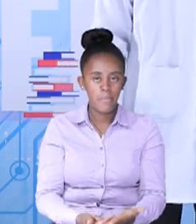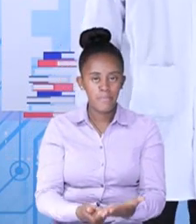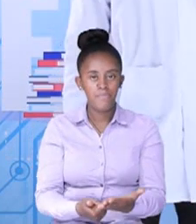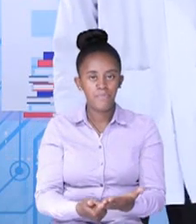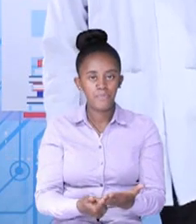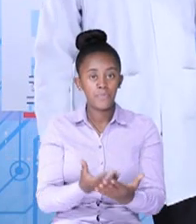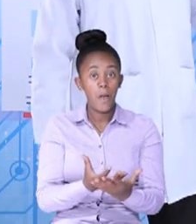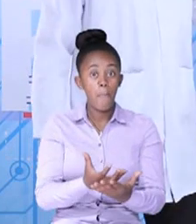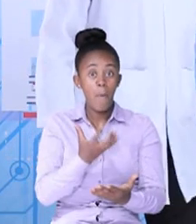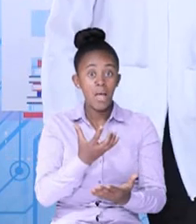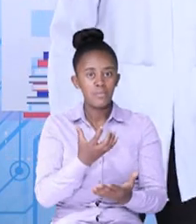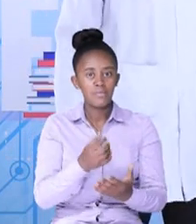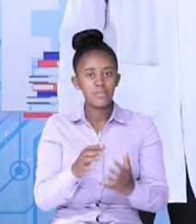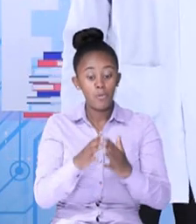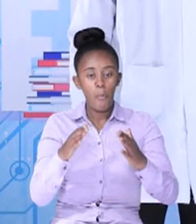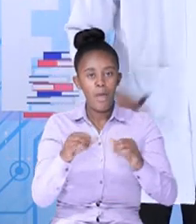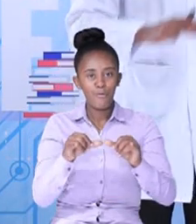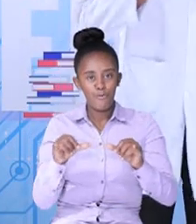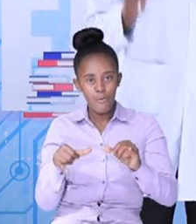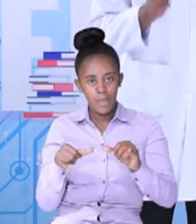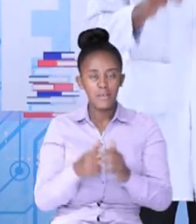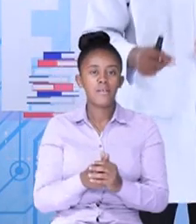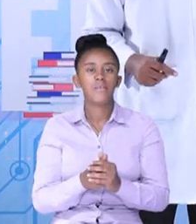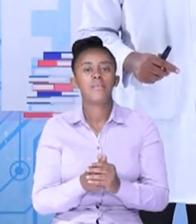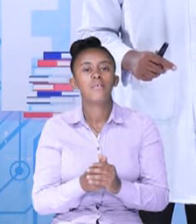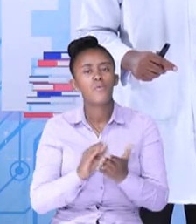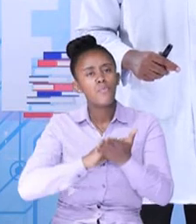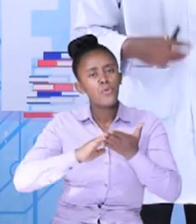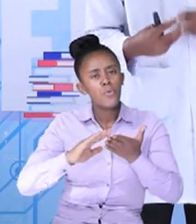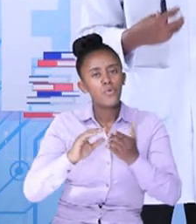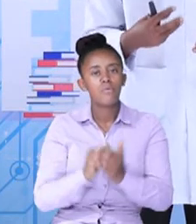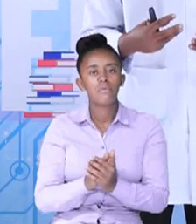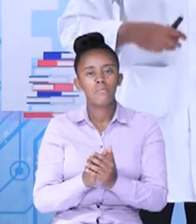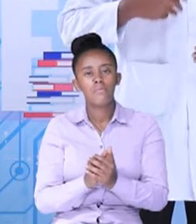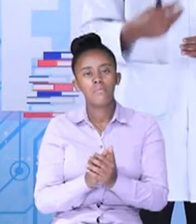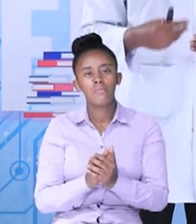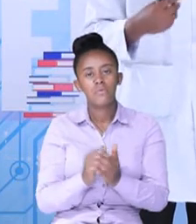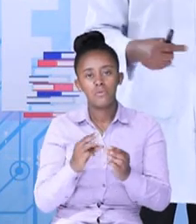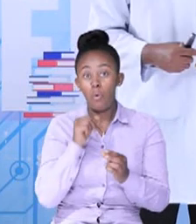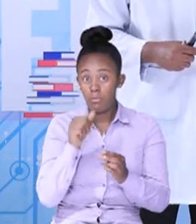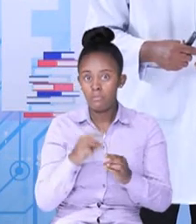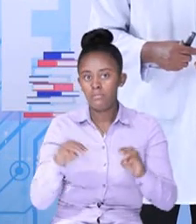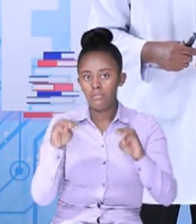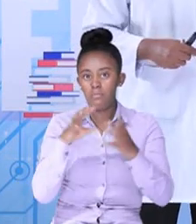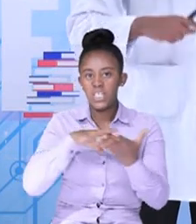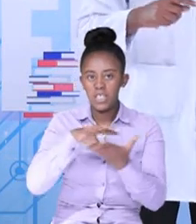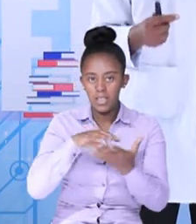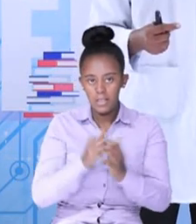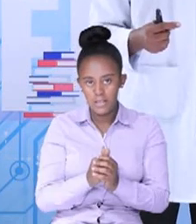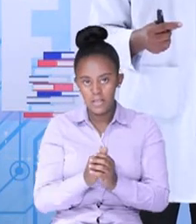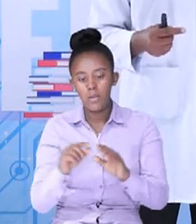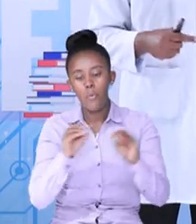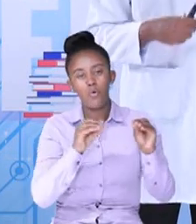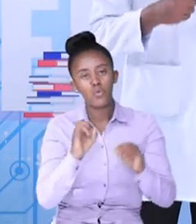spectrometer, first let's try to see the motion of charged particles in a pure magnetic field, not mixed field. Rather, let's try to discuss the